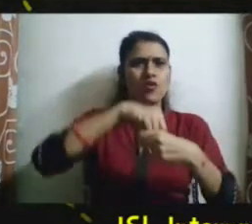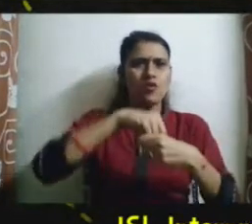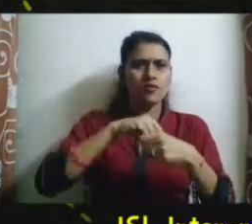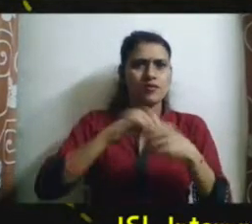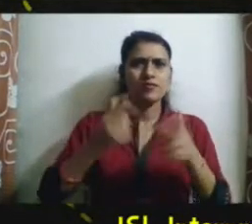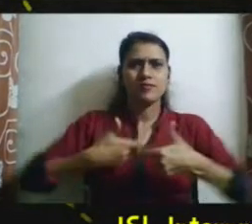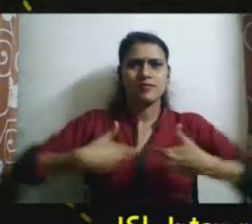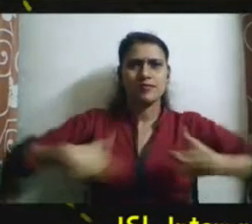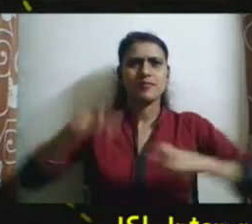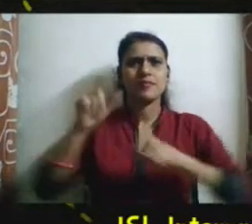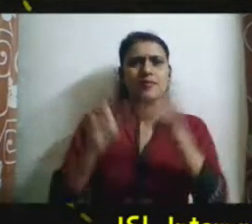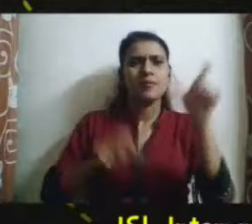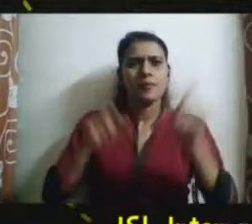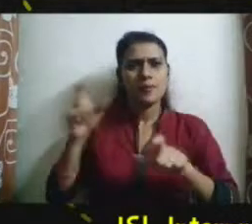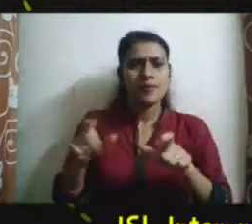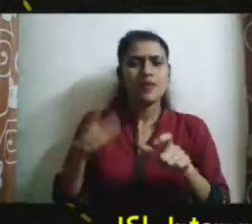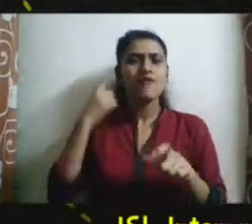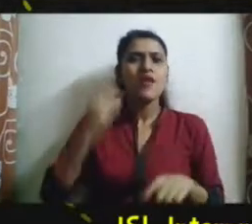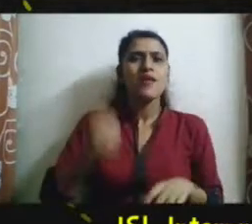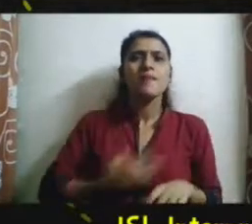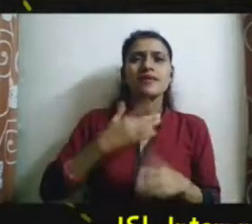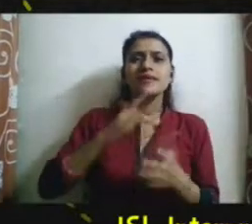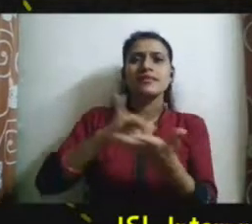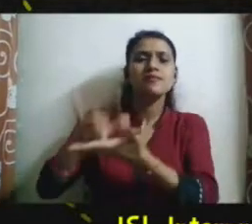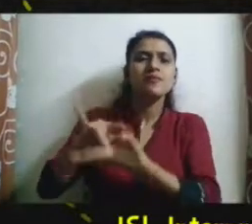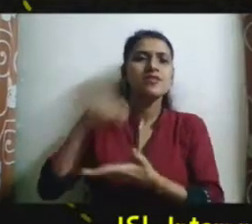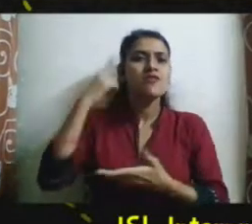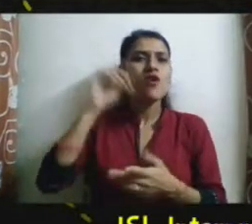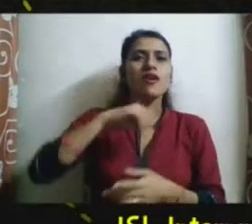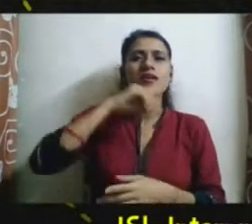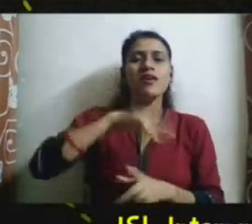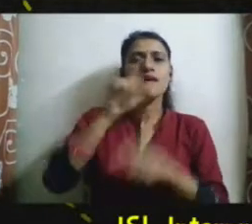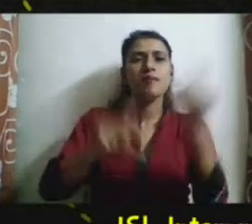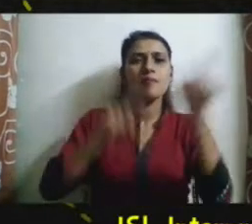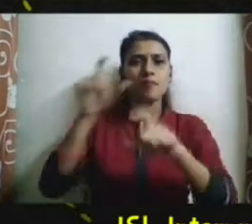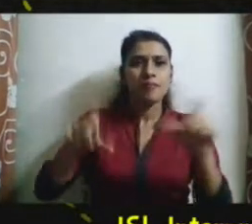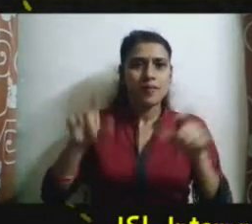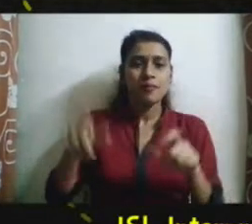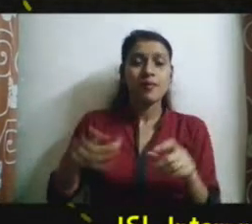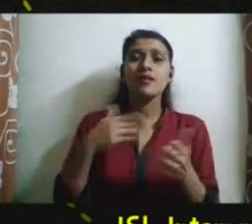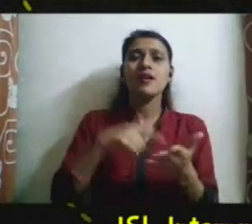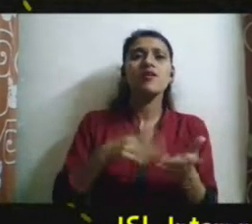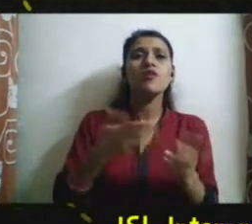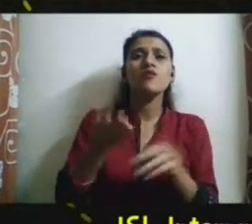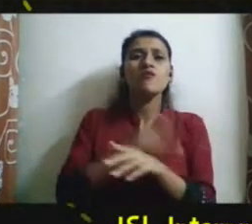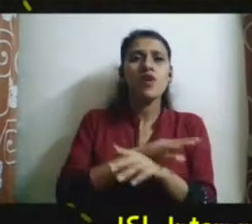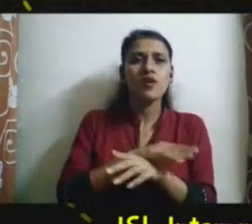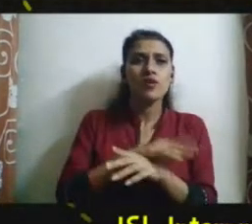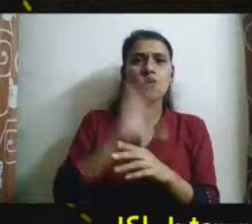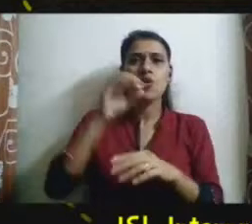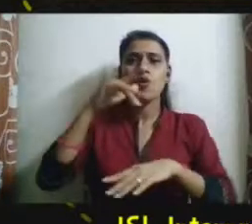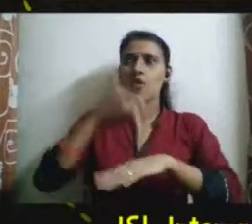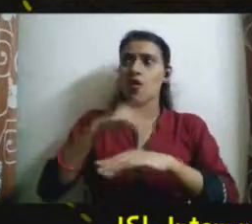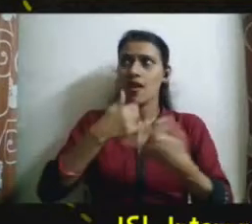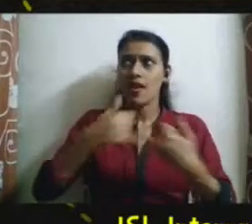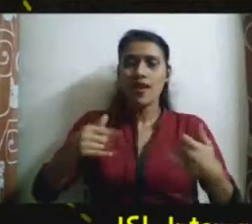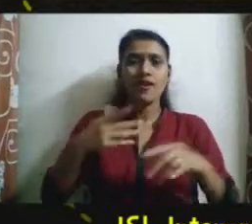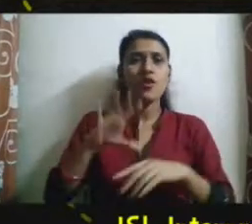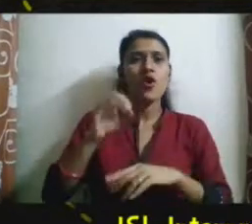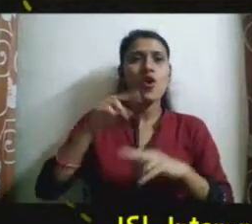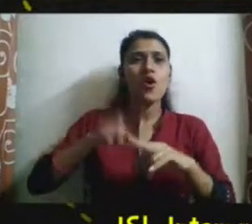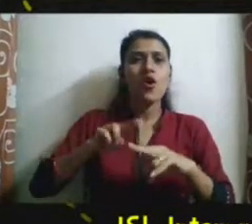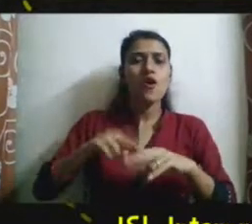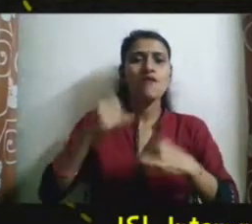digital recipes, creating pleasurable spaces for young people online, I think what came through was that online and offline are inextricably a part of each